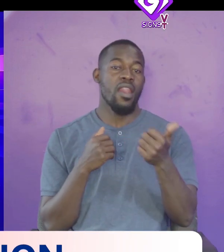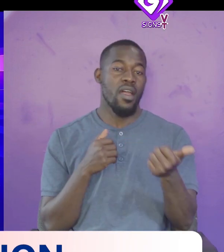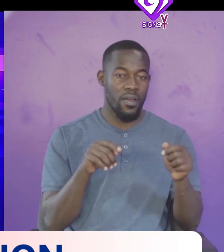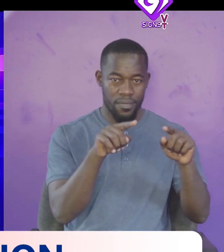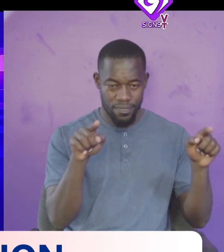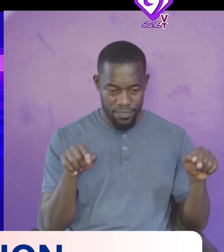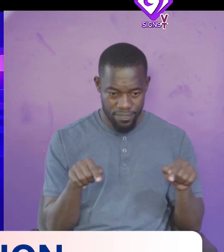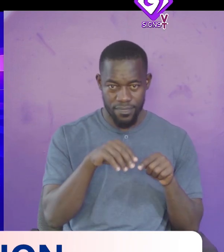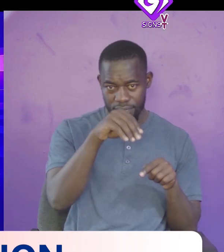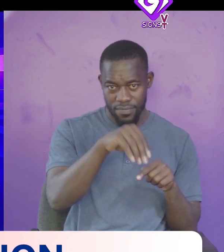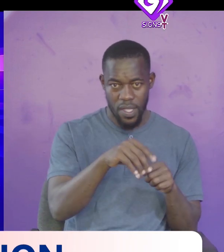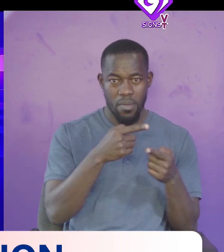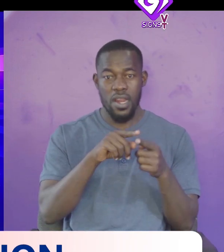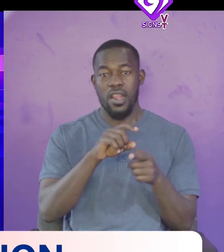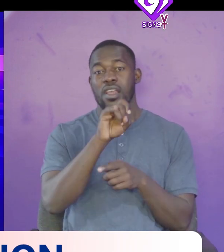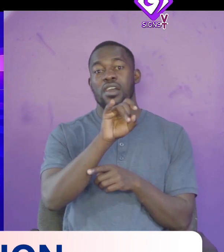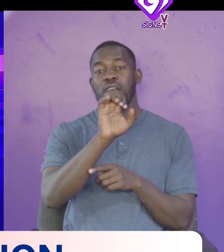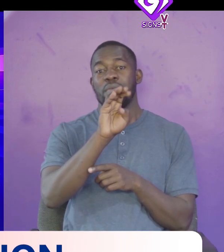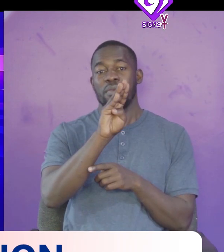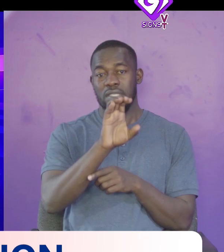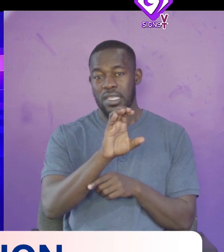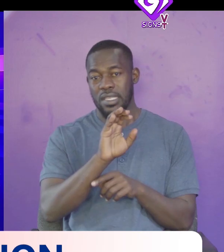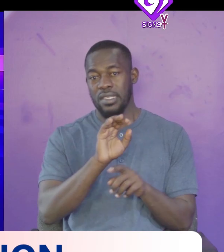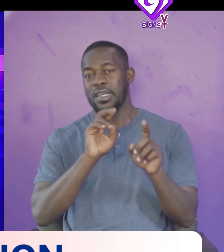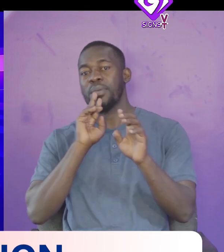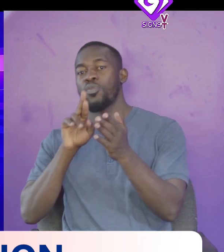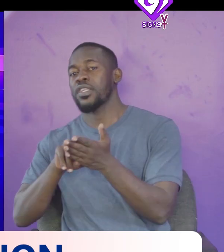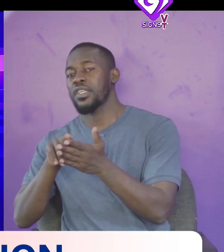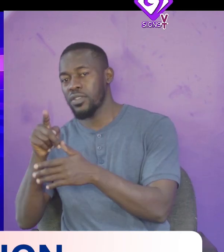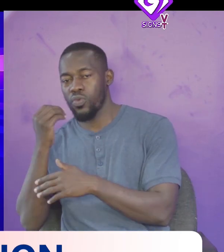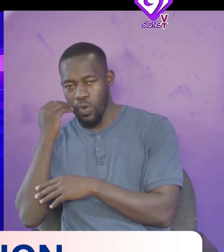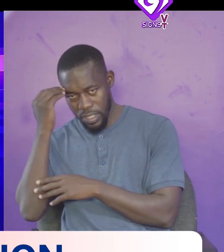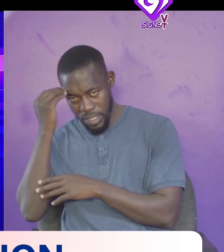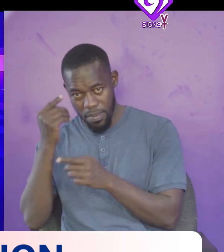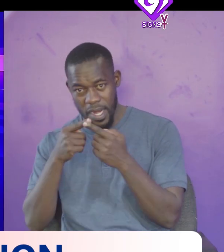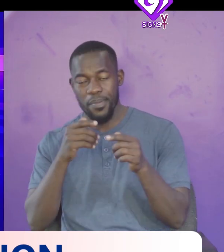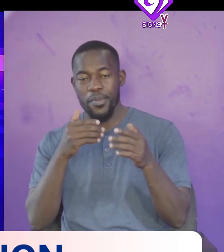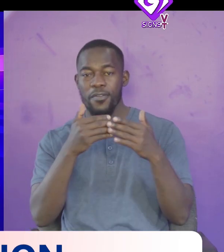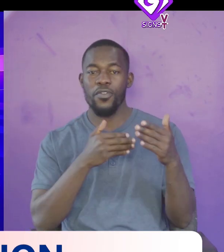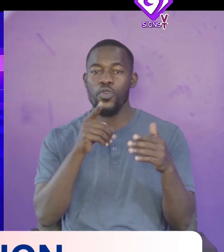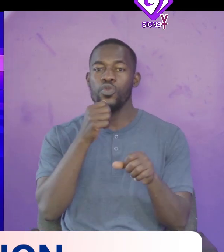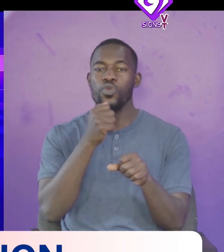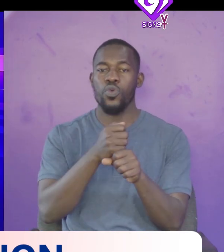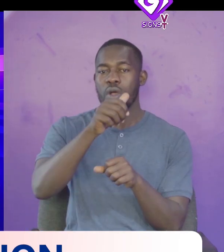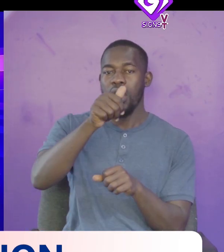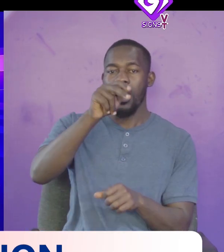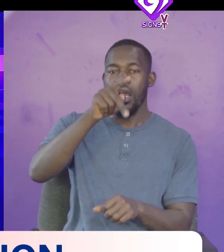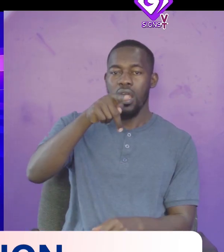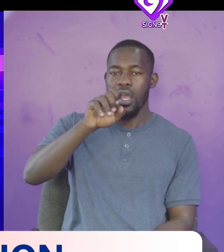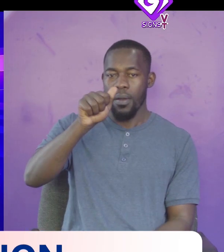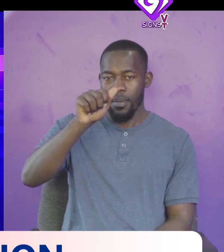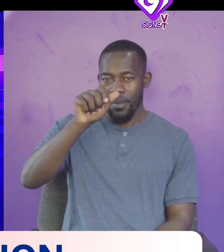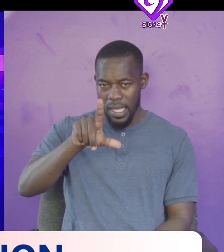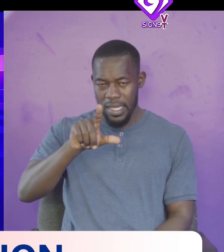of Appeal, and they had said they are doing an appeal. So before you do an appeal, there is something called stay of execution. Okay. Which